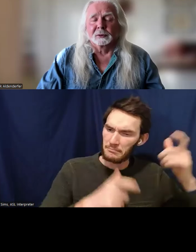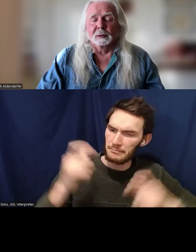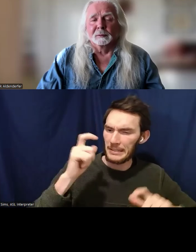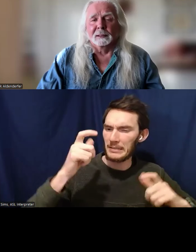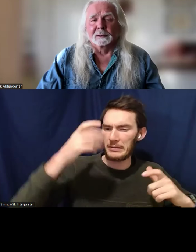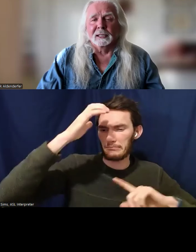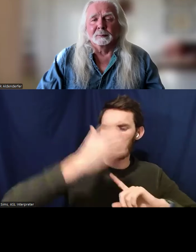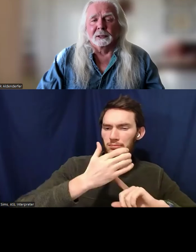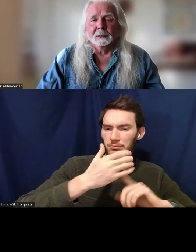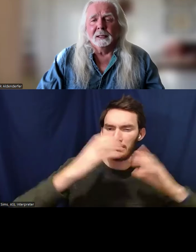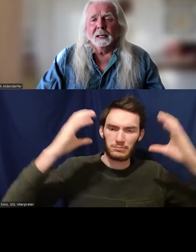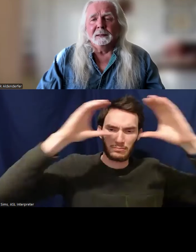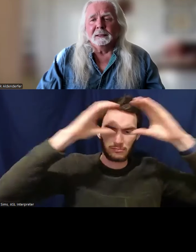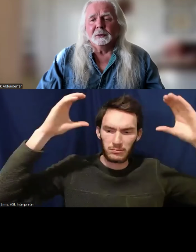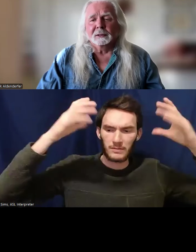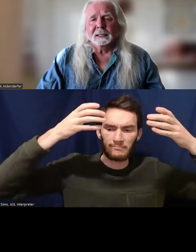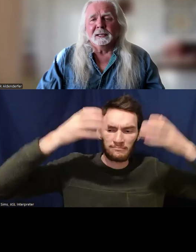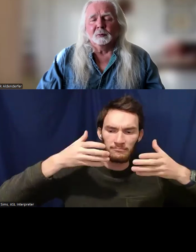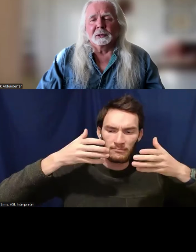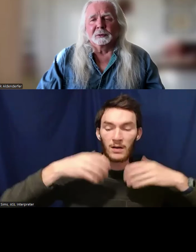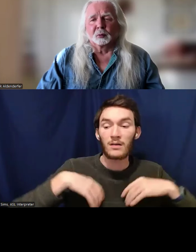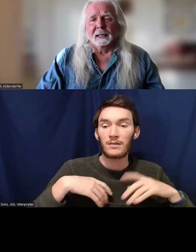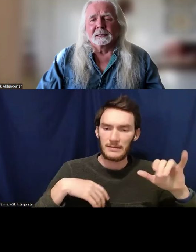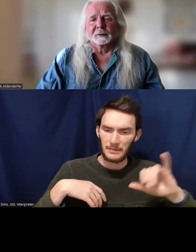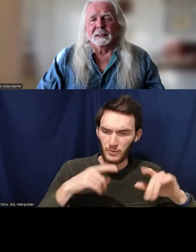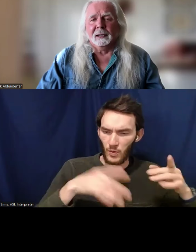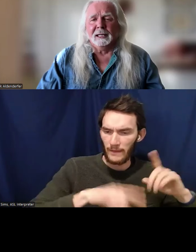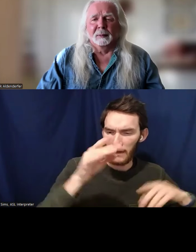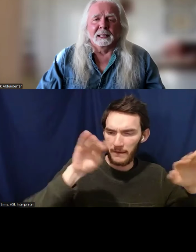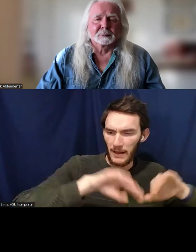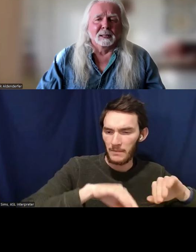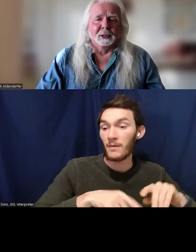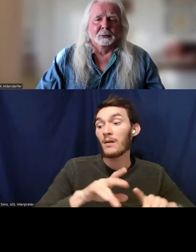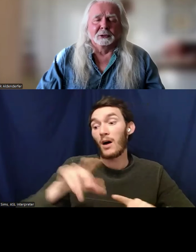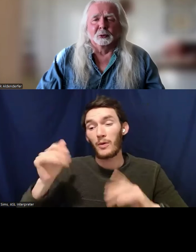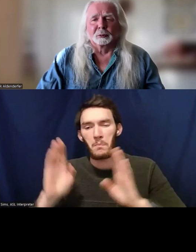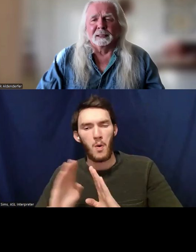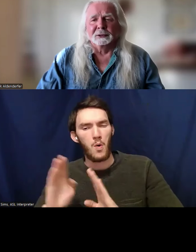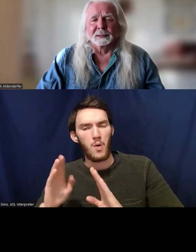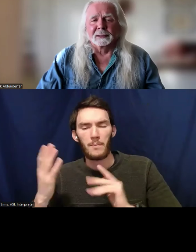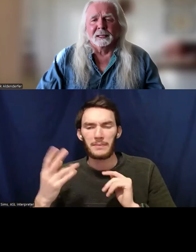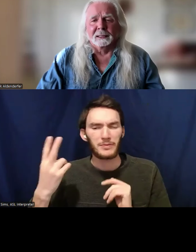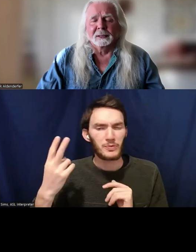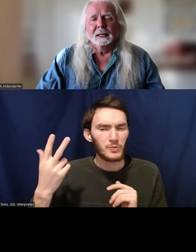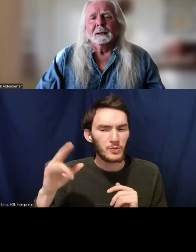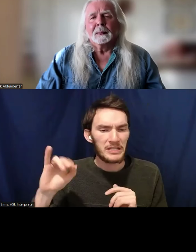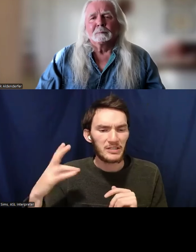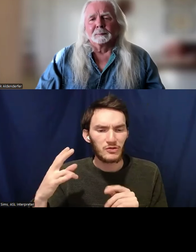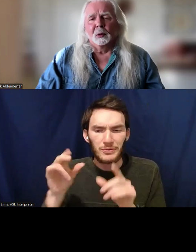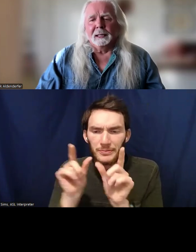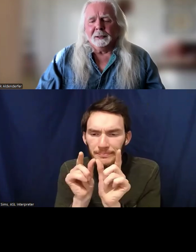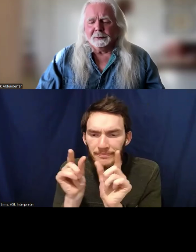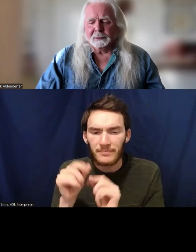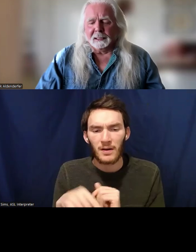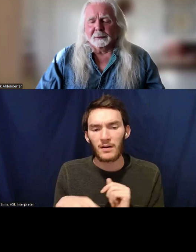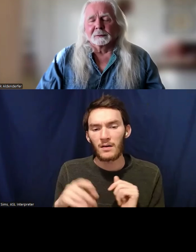size to the one we found in Samsung. And then you can see the one on the right is a very tiny mask, maybe only 2 or 3 inches in size. My